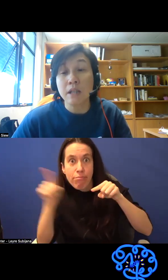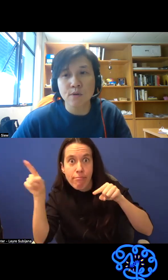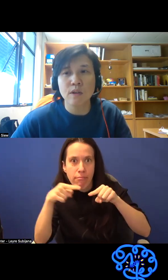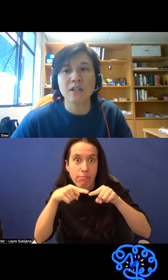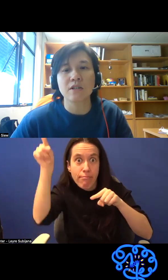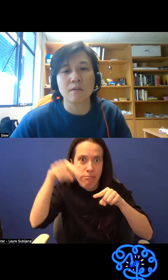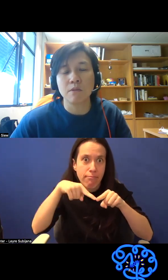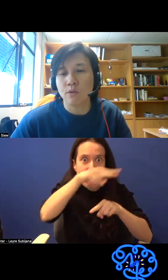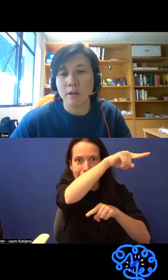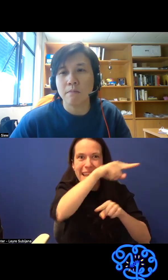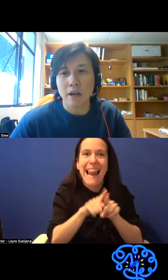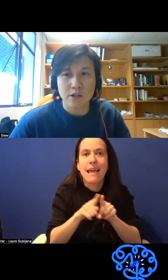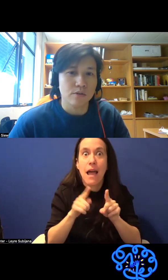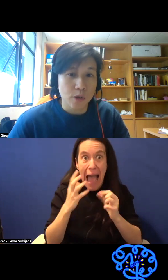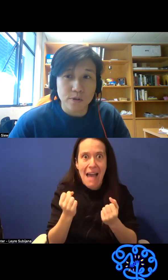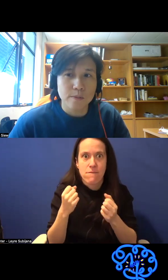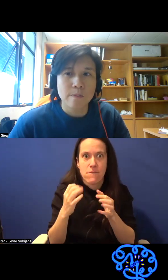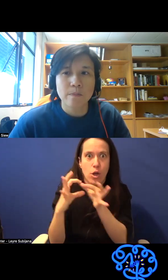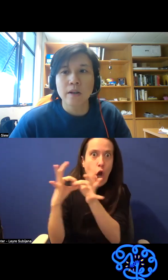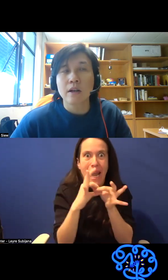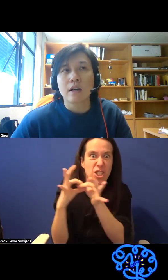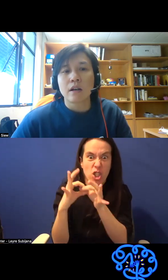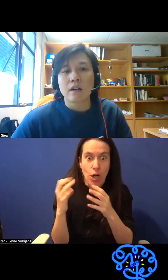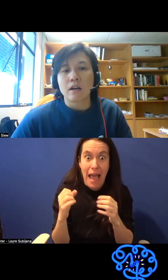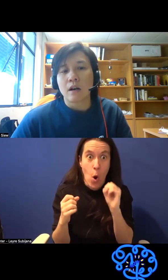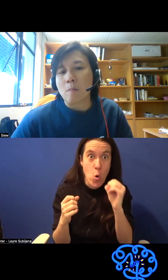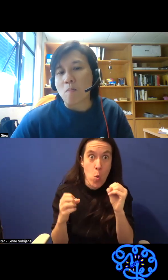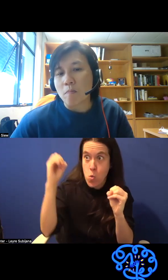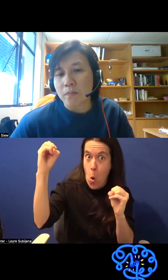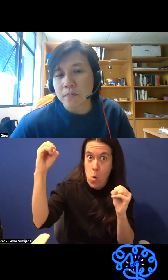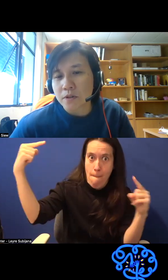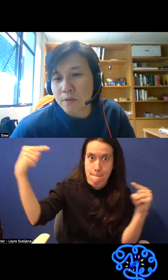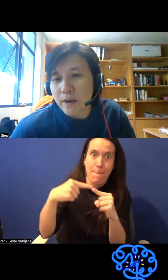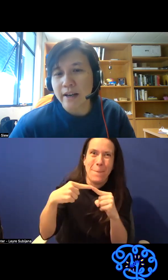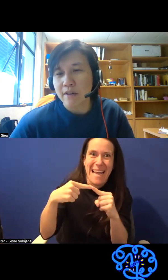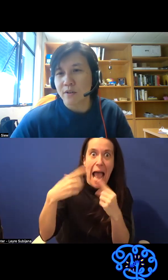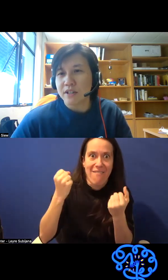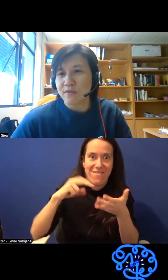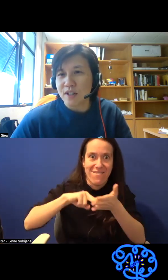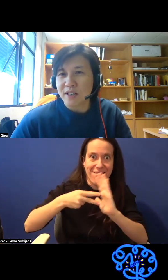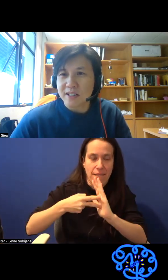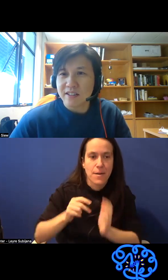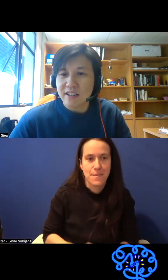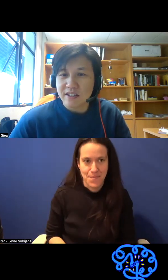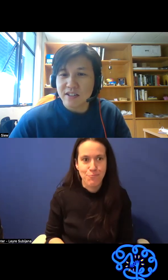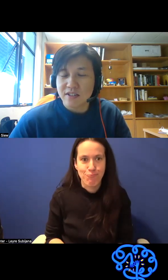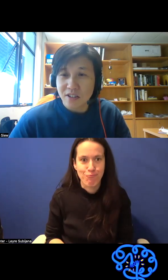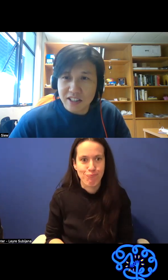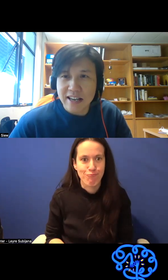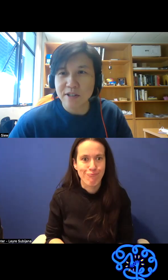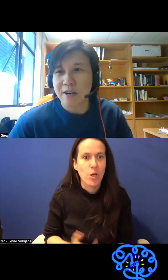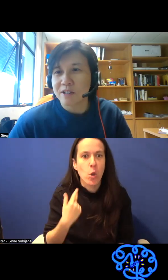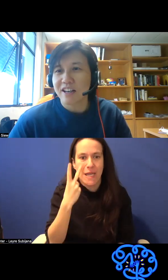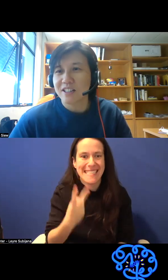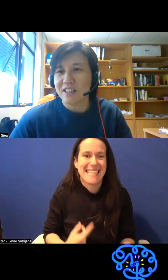a meaningful relationship between pairs of nodes. Um, so what I have on this figure here is not